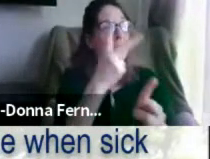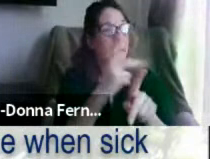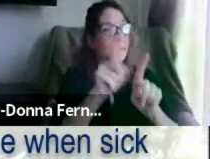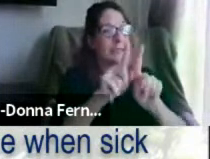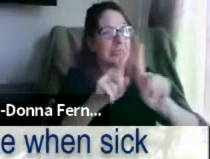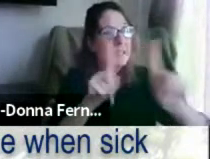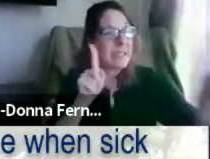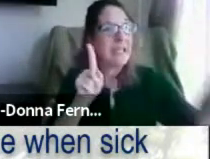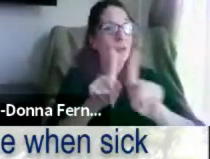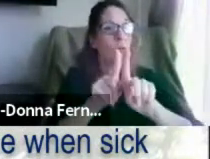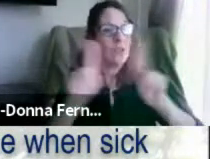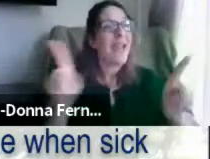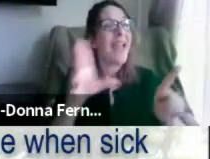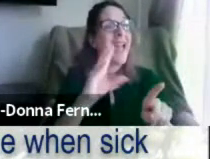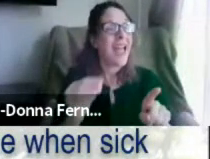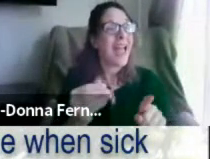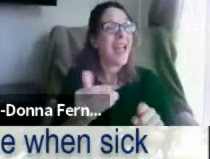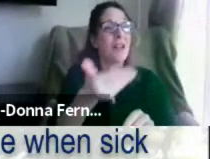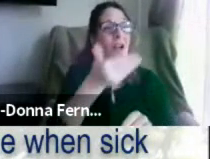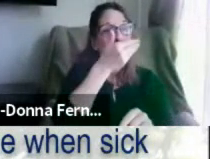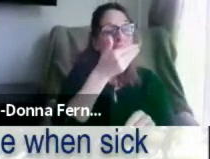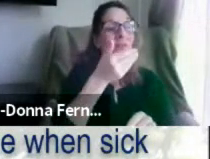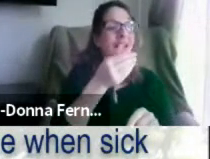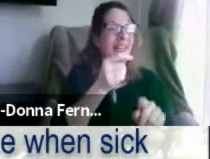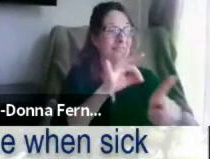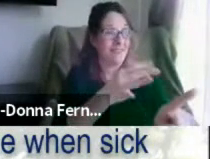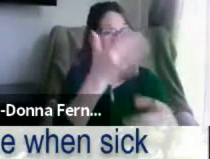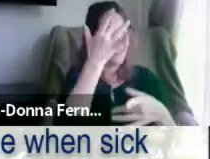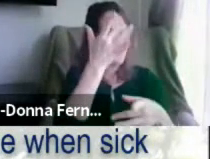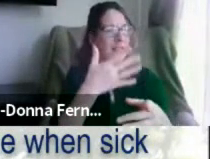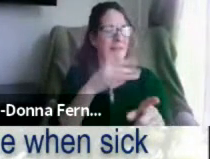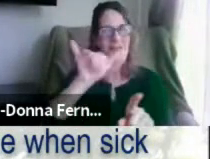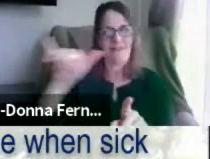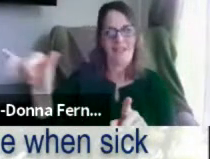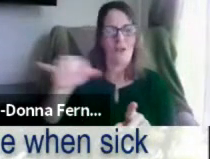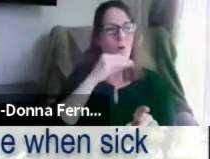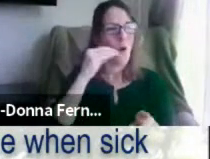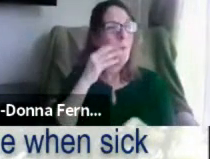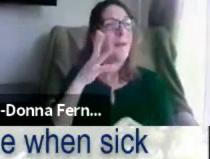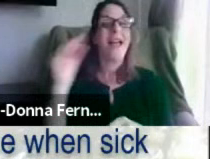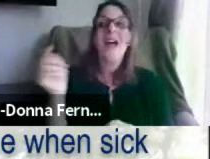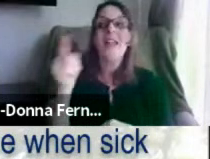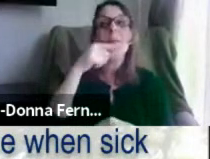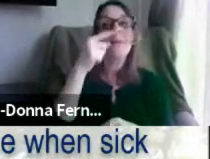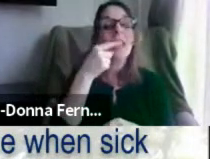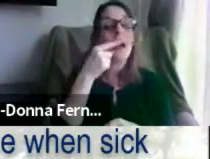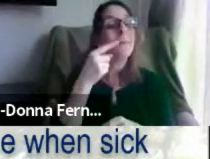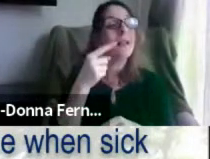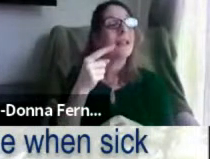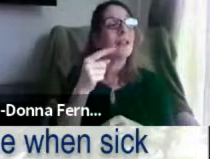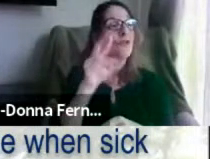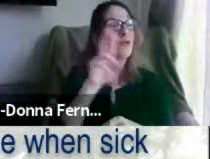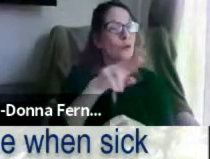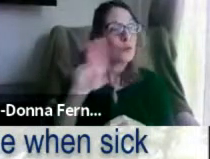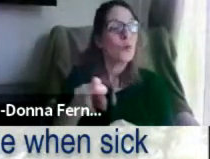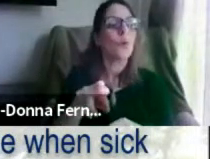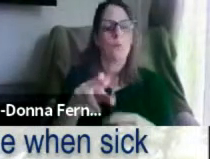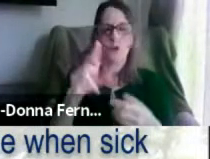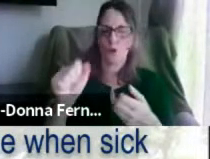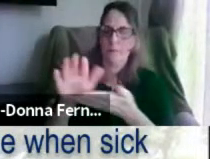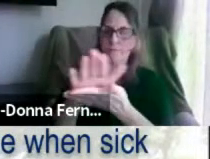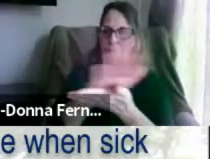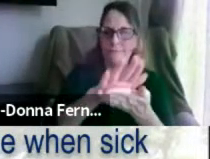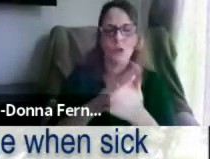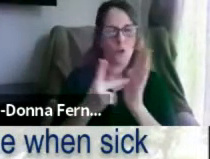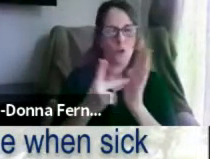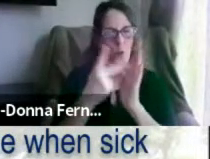they're covering their cough and they're staying home when they're sick. Public restrooms should be sanitized at least twice per day.